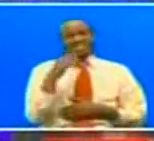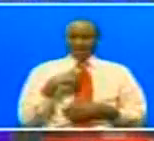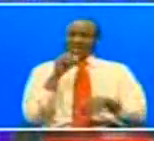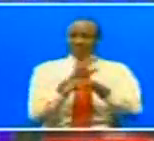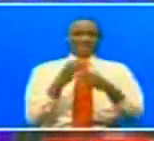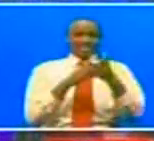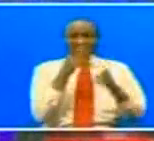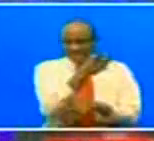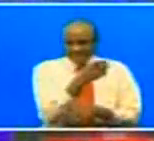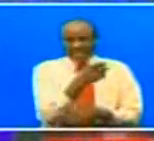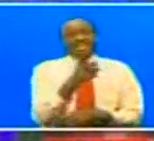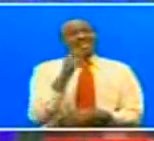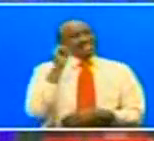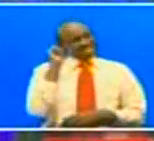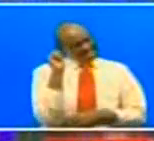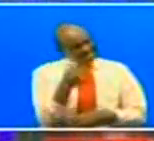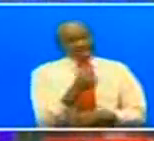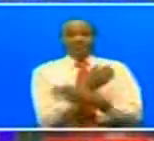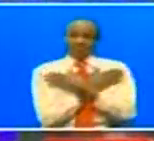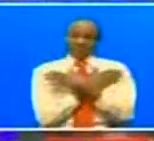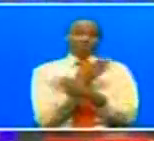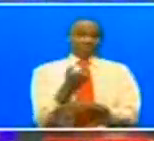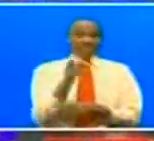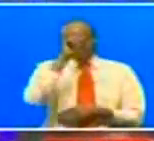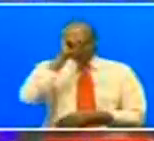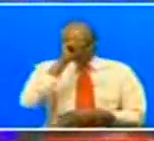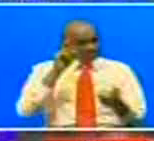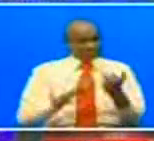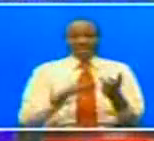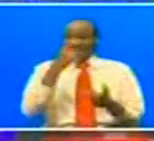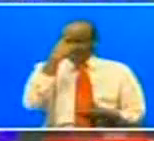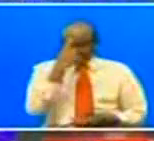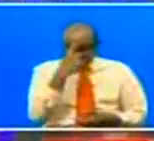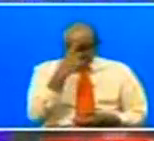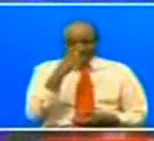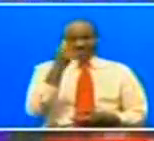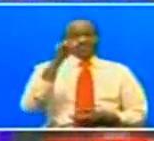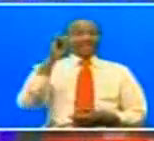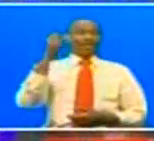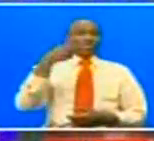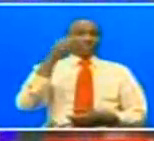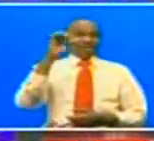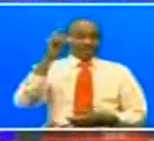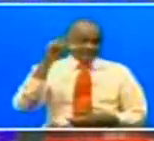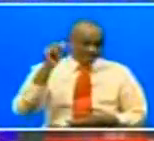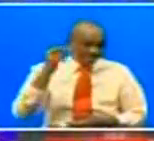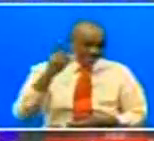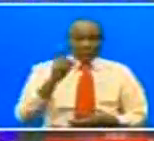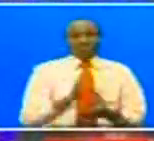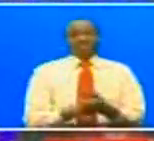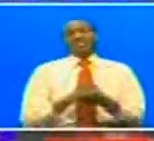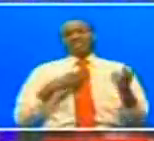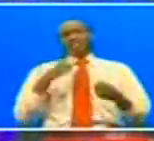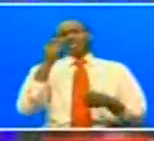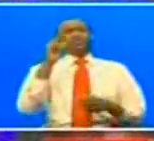against, it is, like Kenya, a list of friends. Egypt, India, Thailand, Tunisia. We issued an